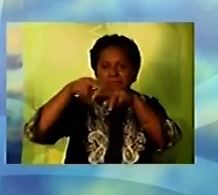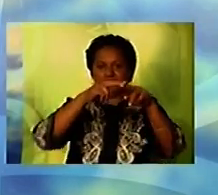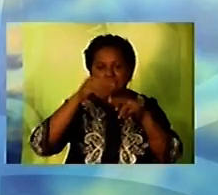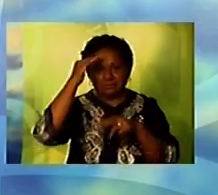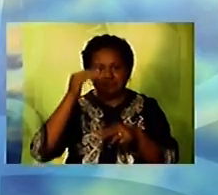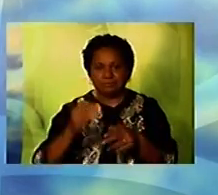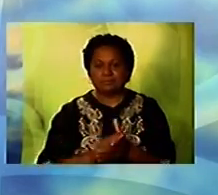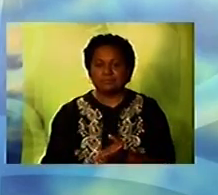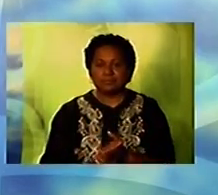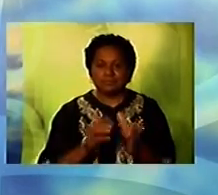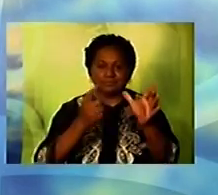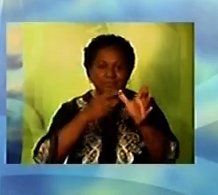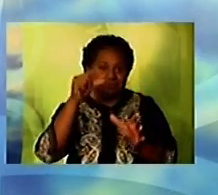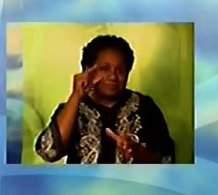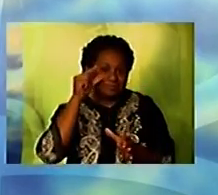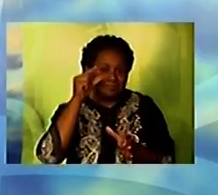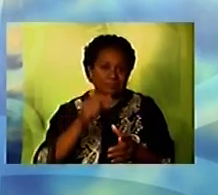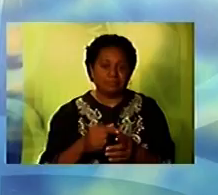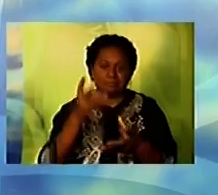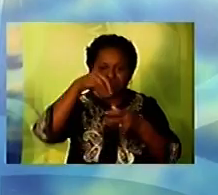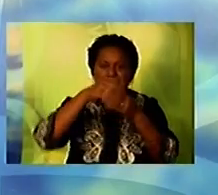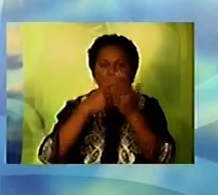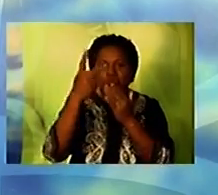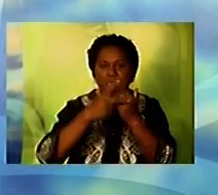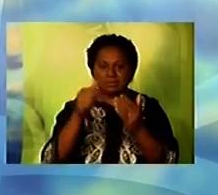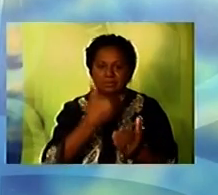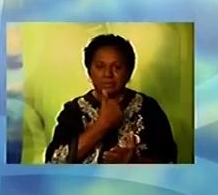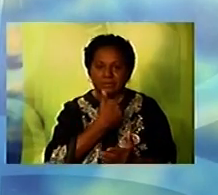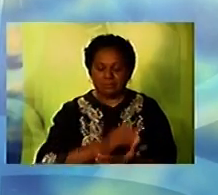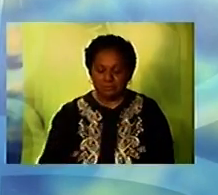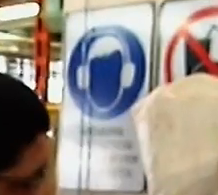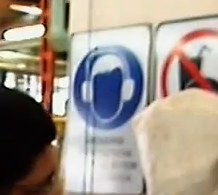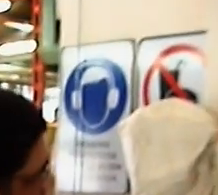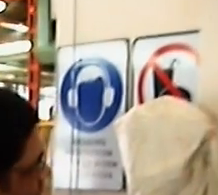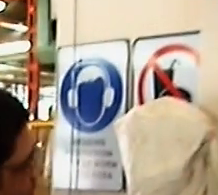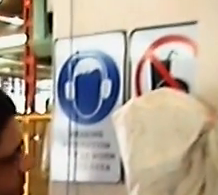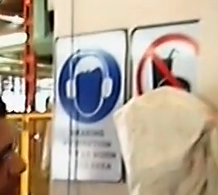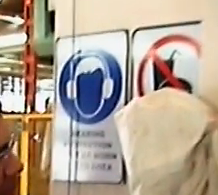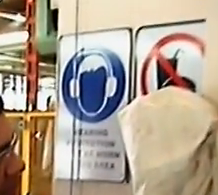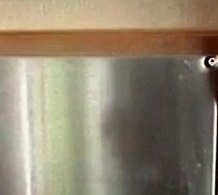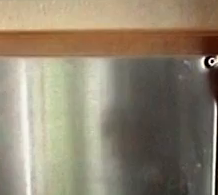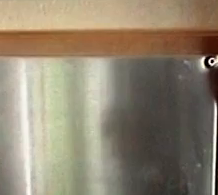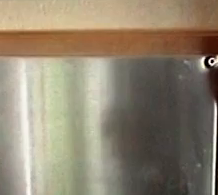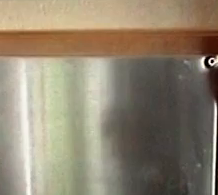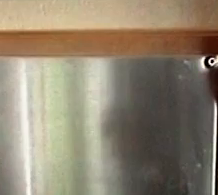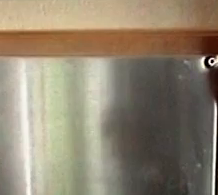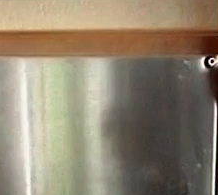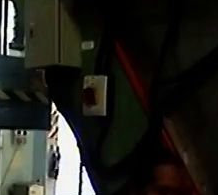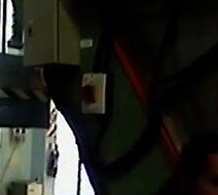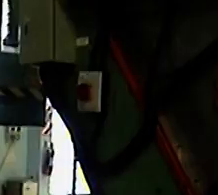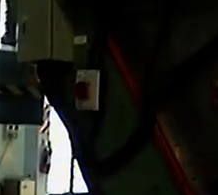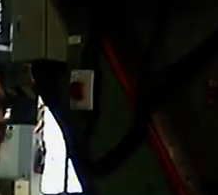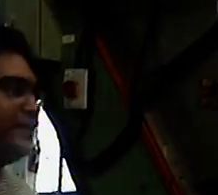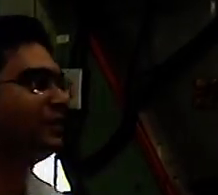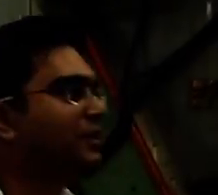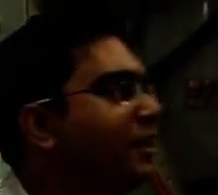growth. Attorney General Ayaz Sayed Qayyum officiated at the opening. British American Tobacco contributes close to